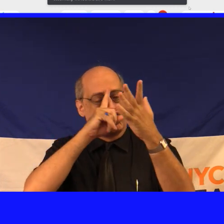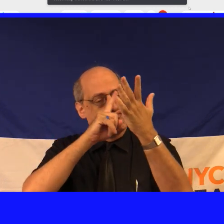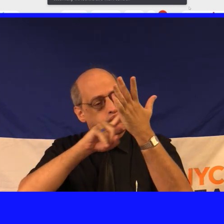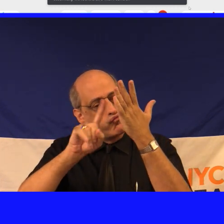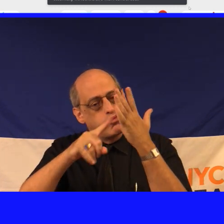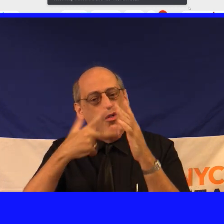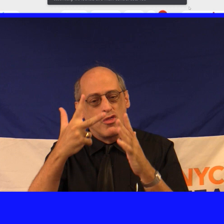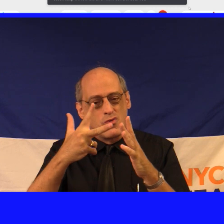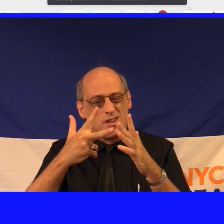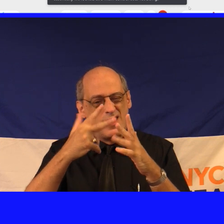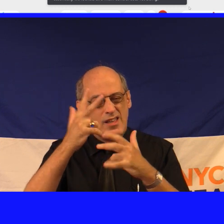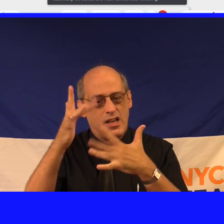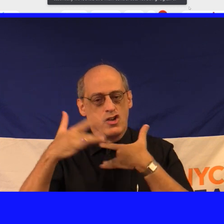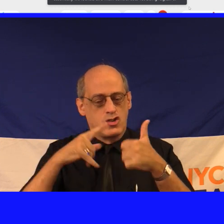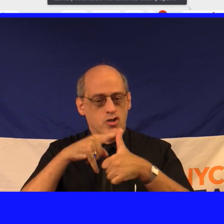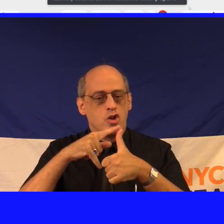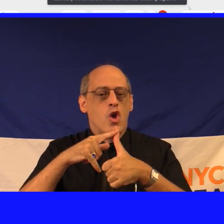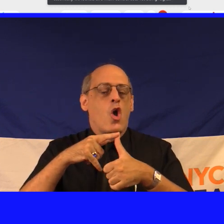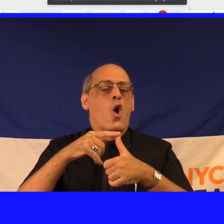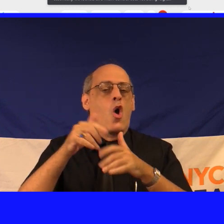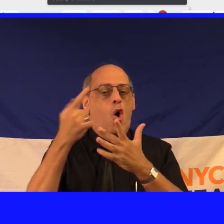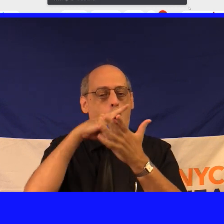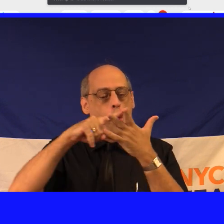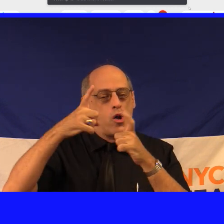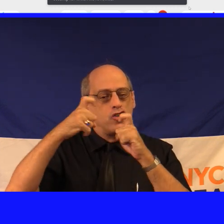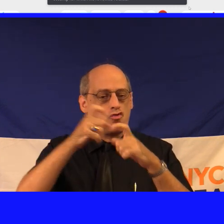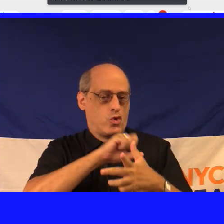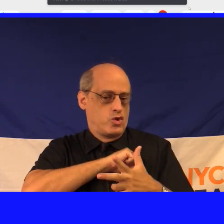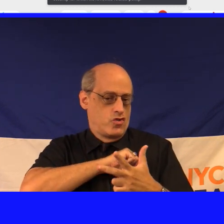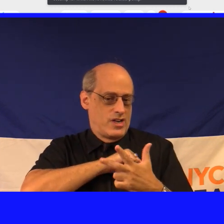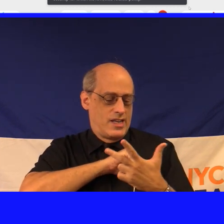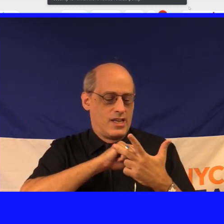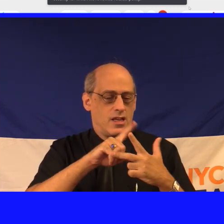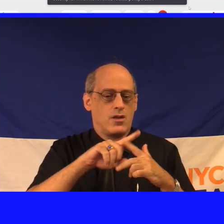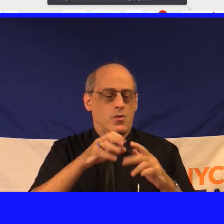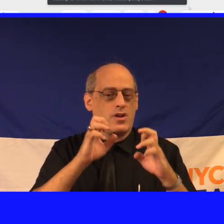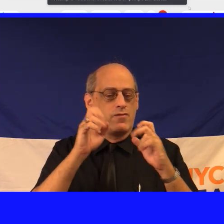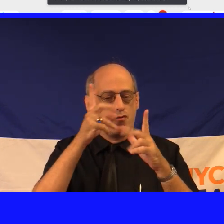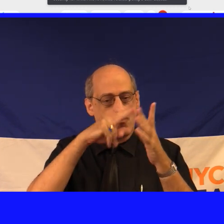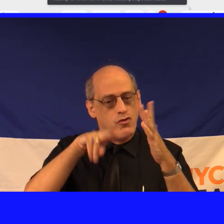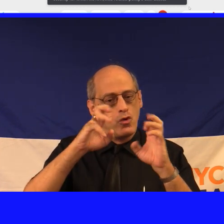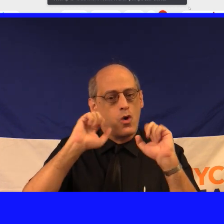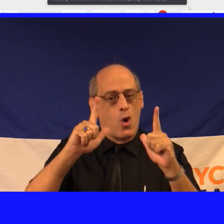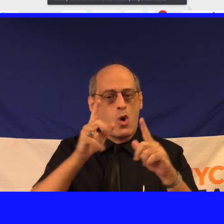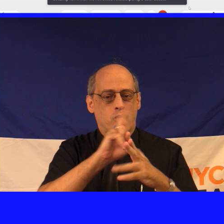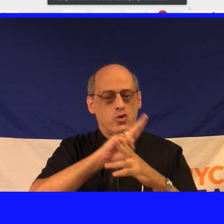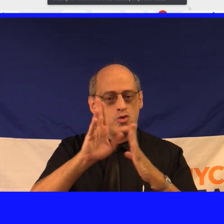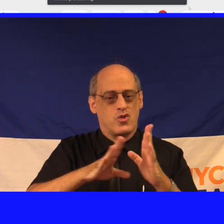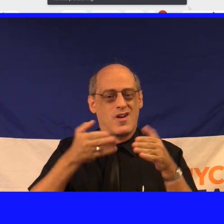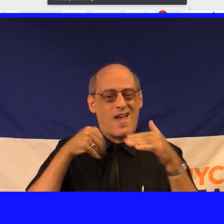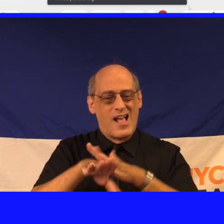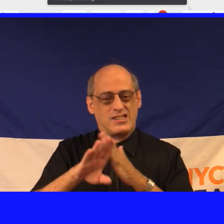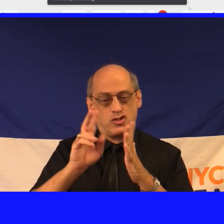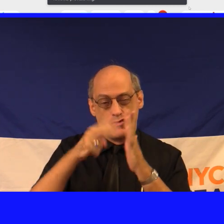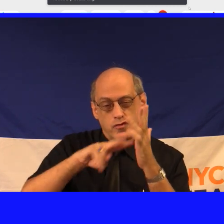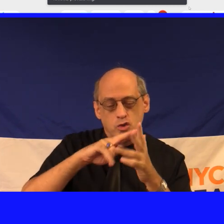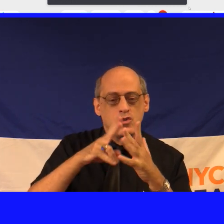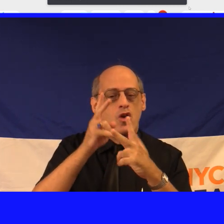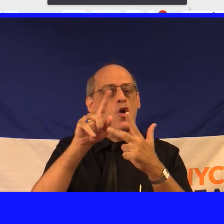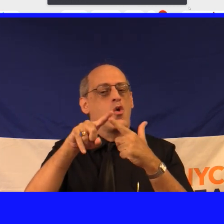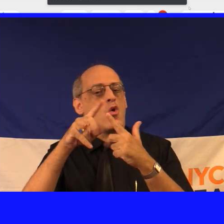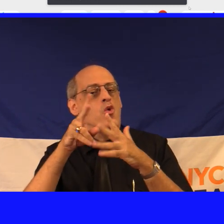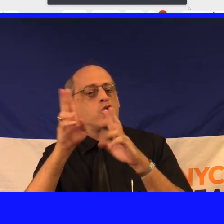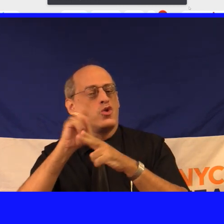sets, first being logical security, for which we reviewed related policies, user access reviews, provisioning user access rights, and